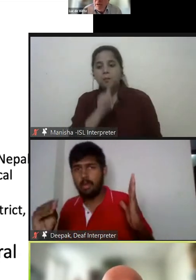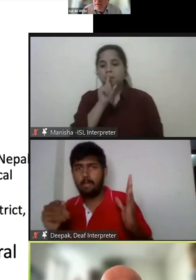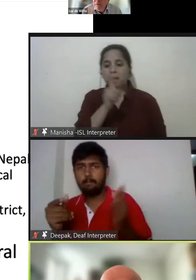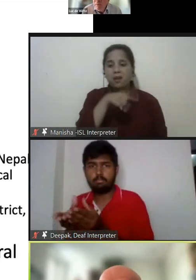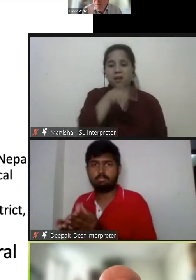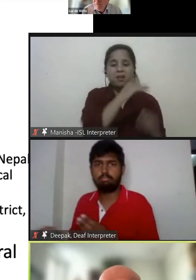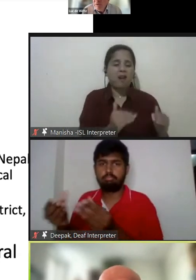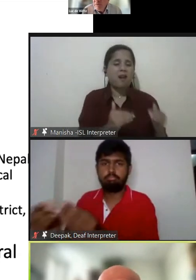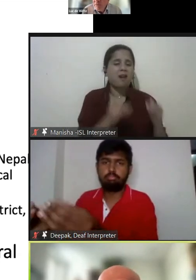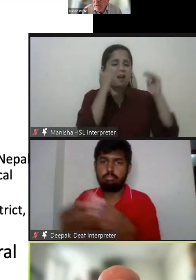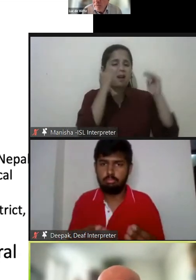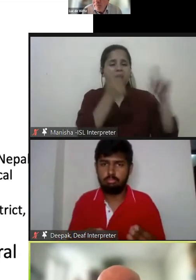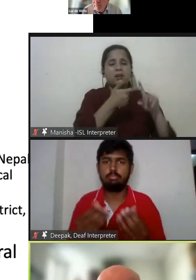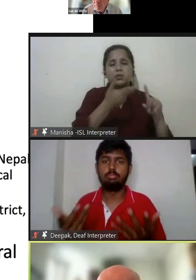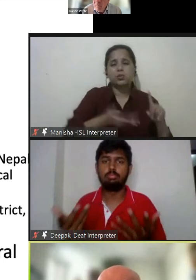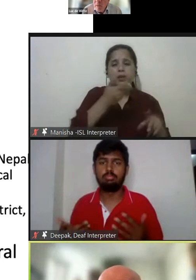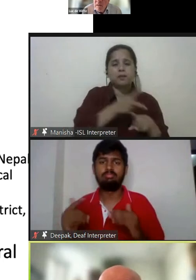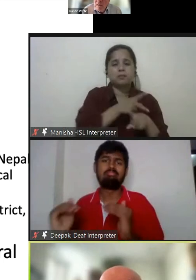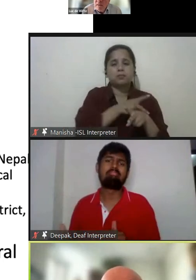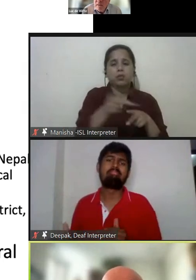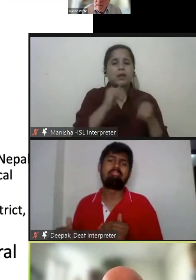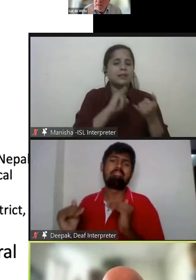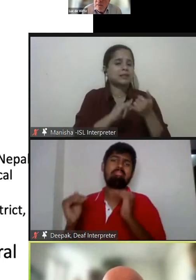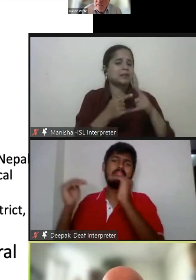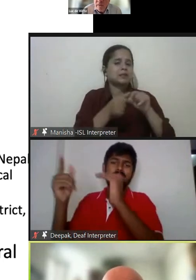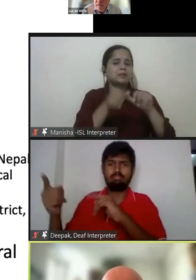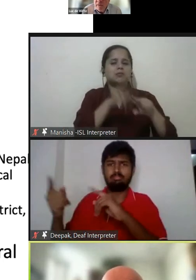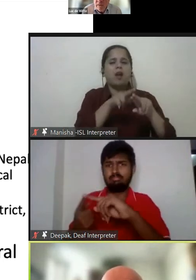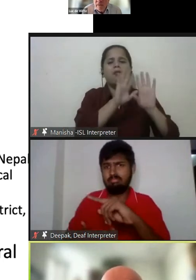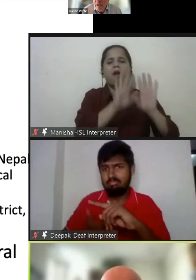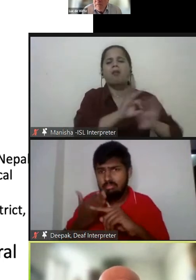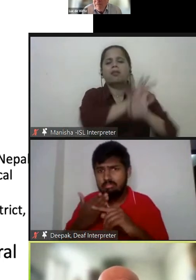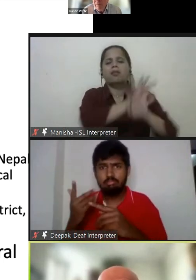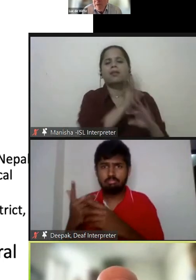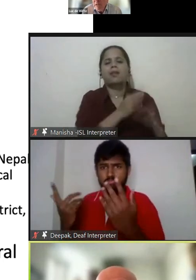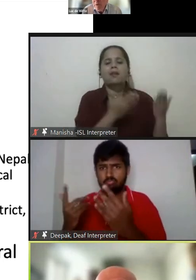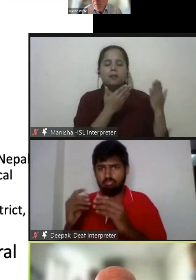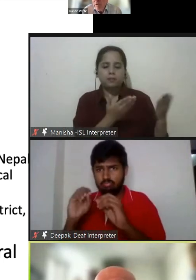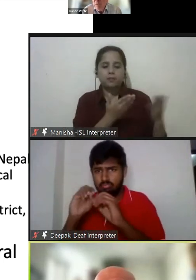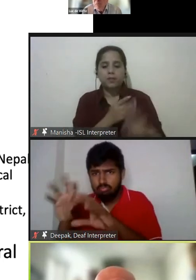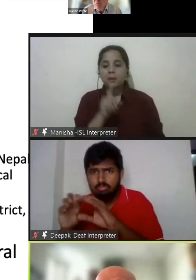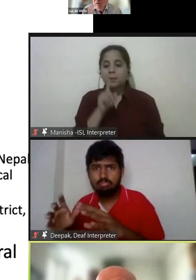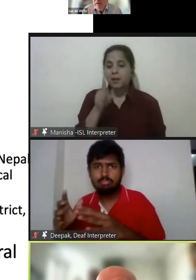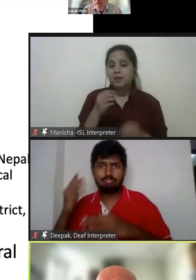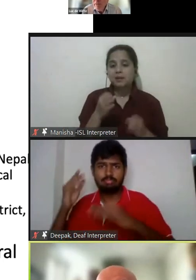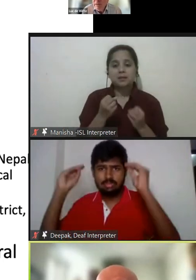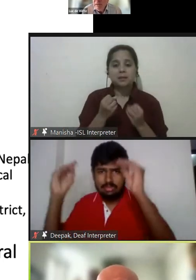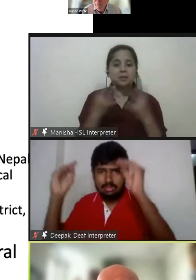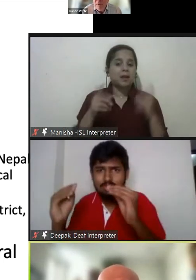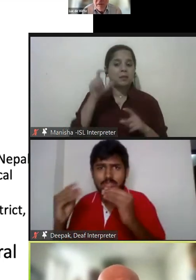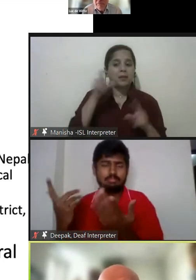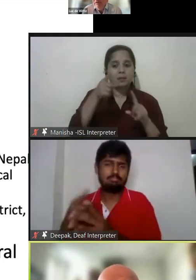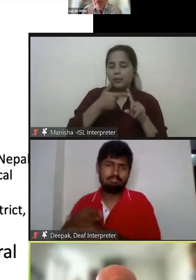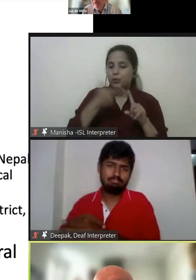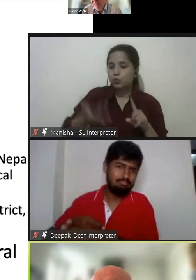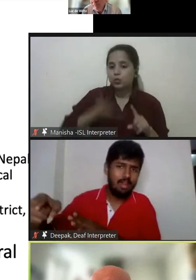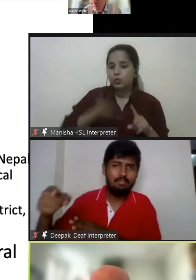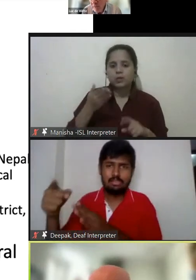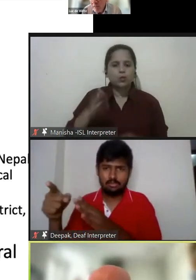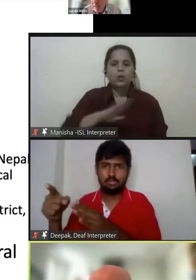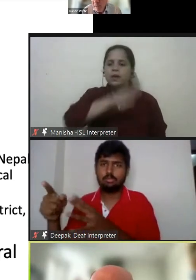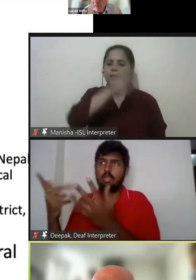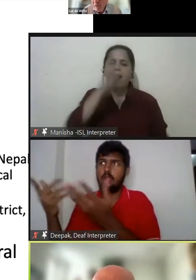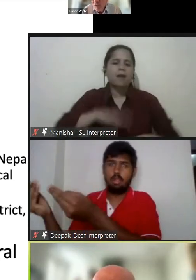highly trained professional staff. And however many people you train, you will never have